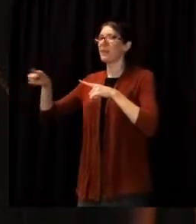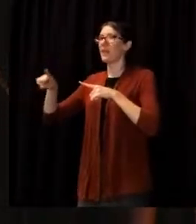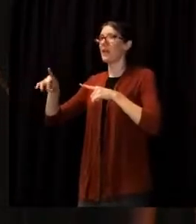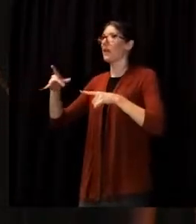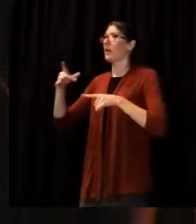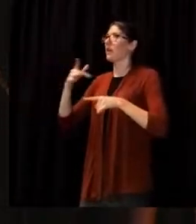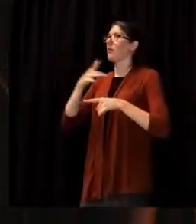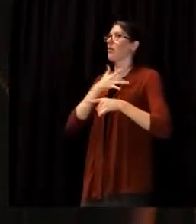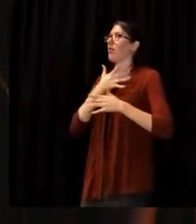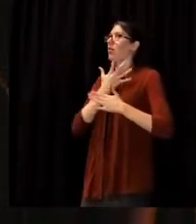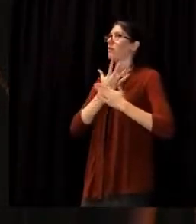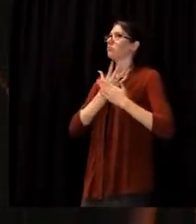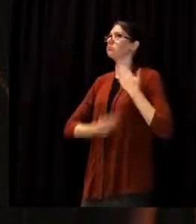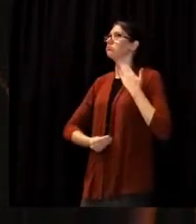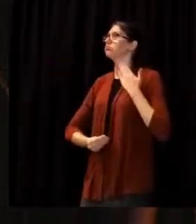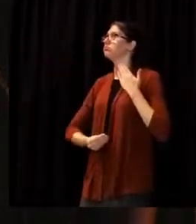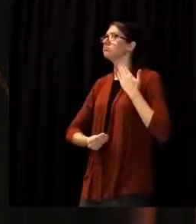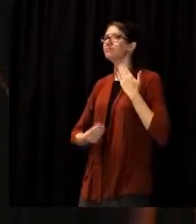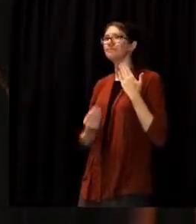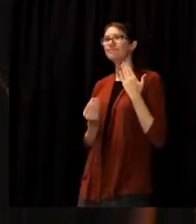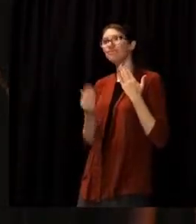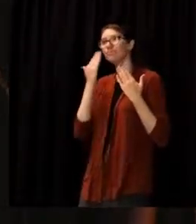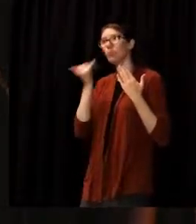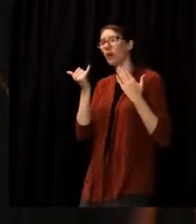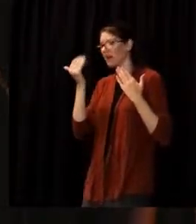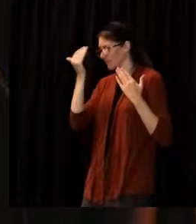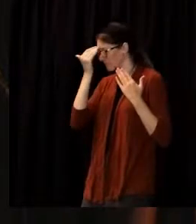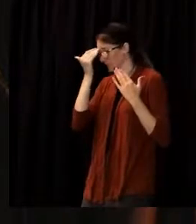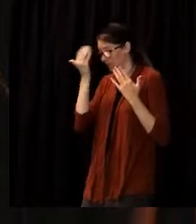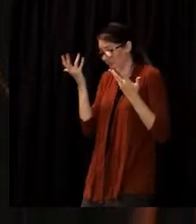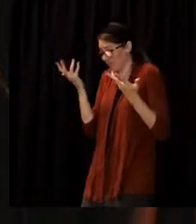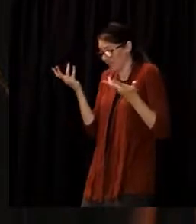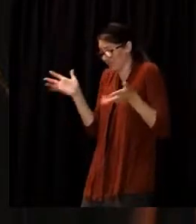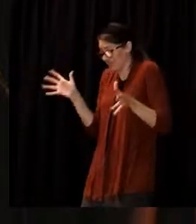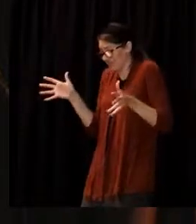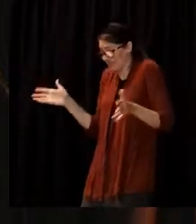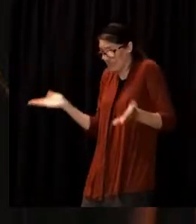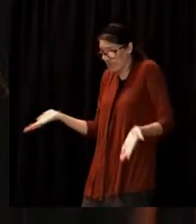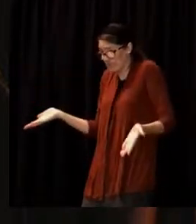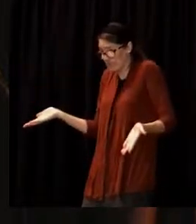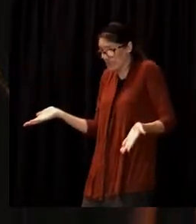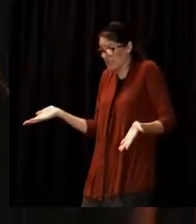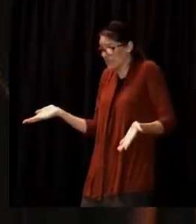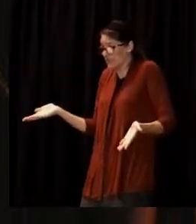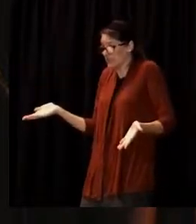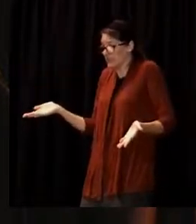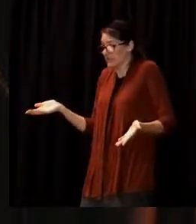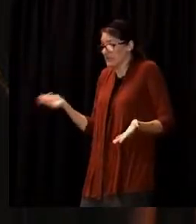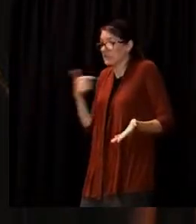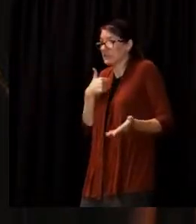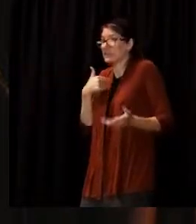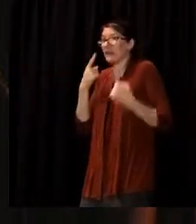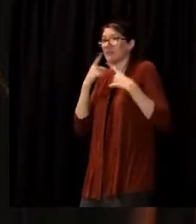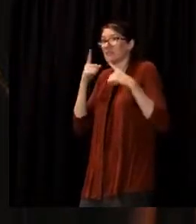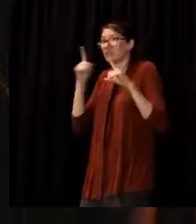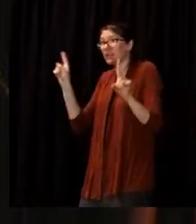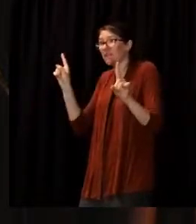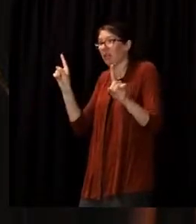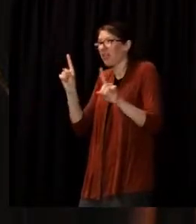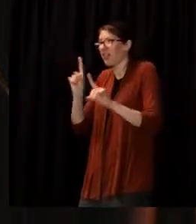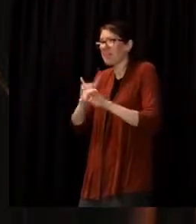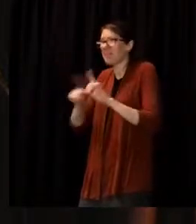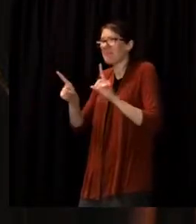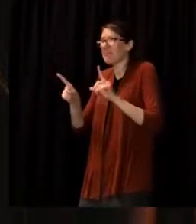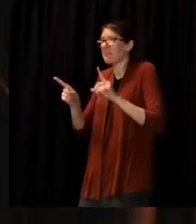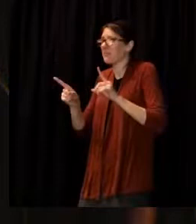hole inside of them right now, knowing, is this all there is? I've gotten the ring, and it's not filling